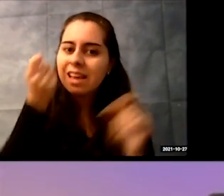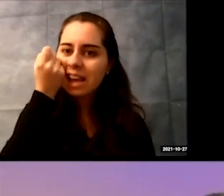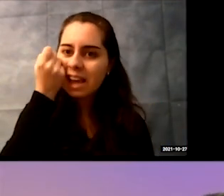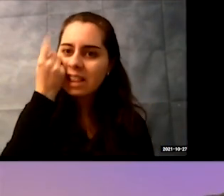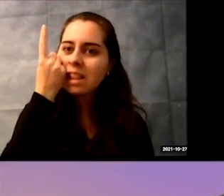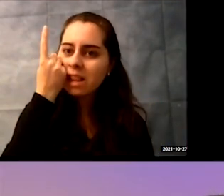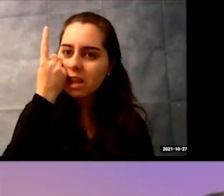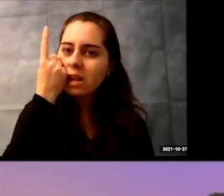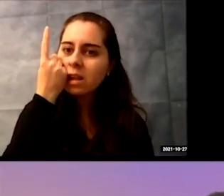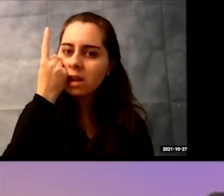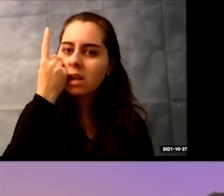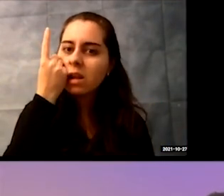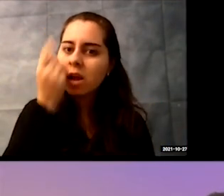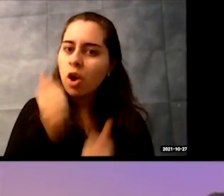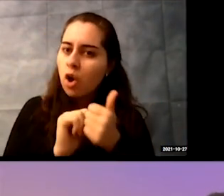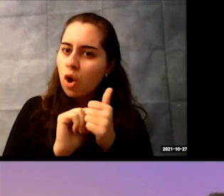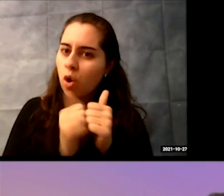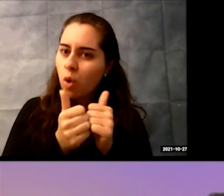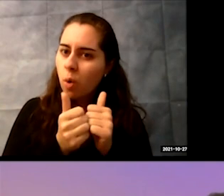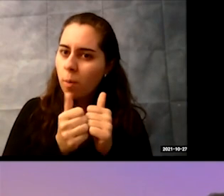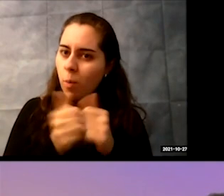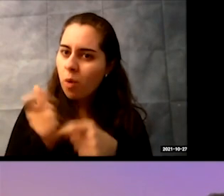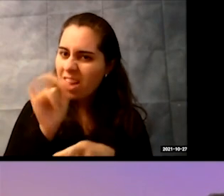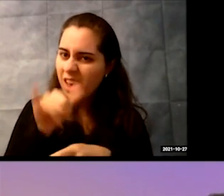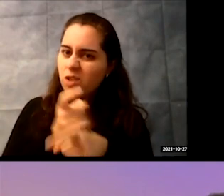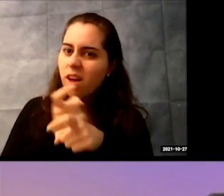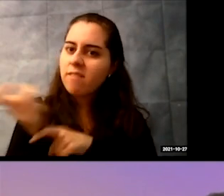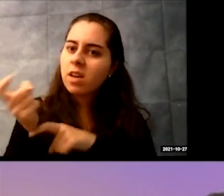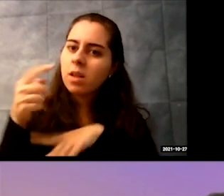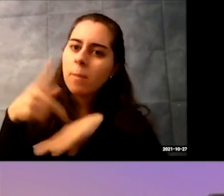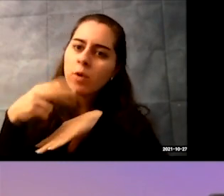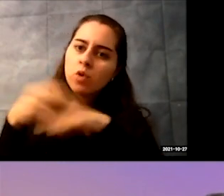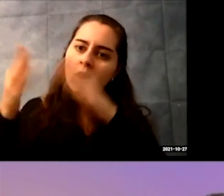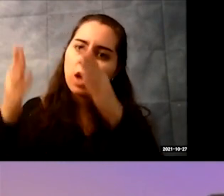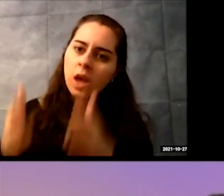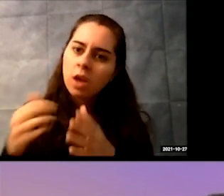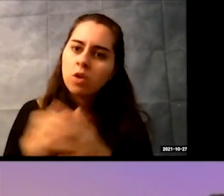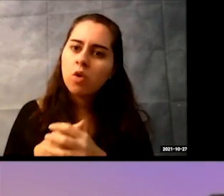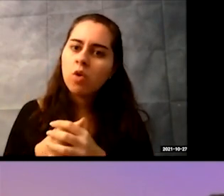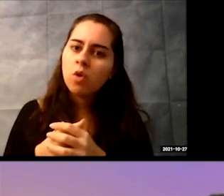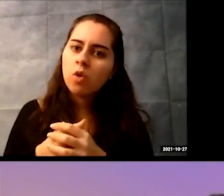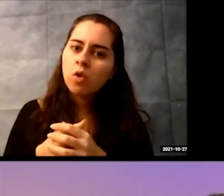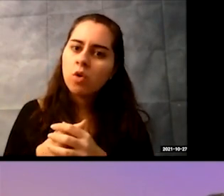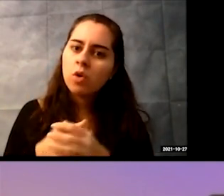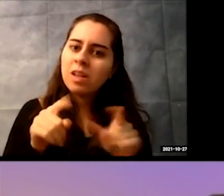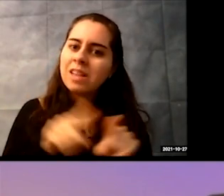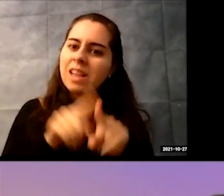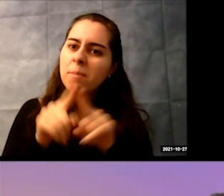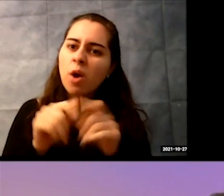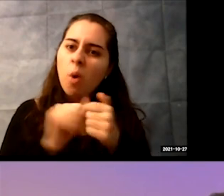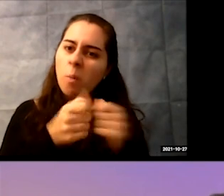that affect not only what happens to the Puerto Rican community in the United States, but what happens to the Puerto Ricans on the